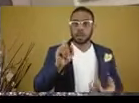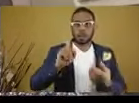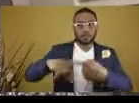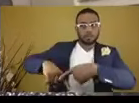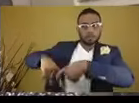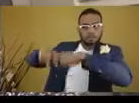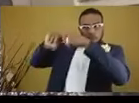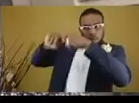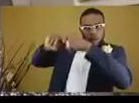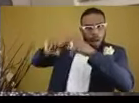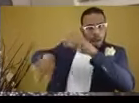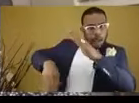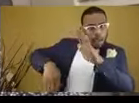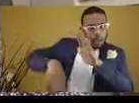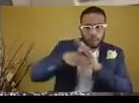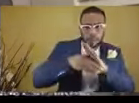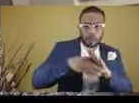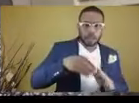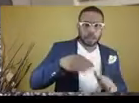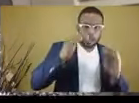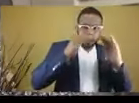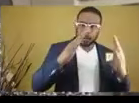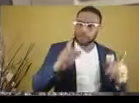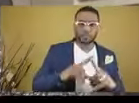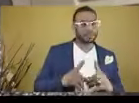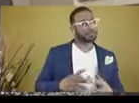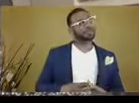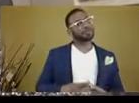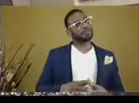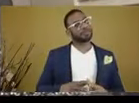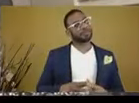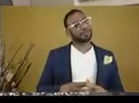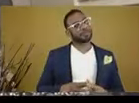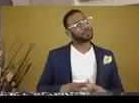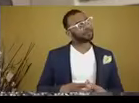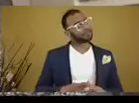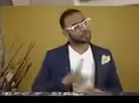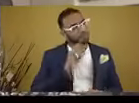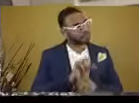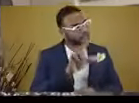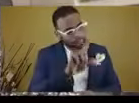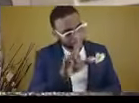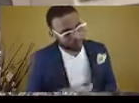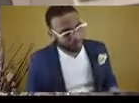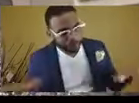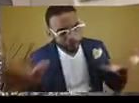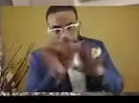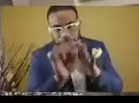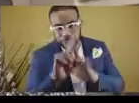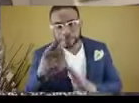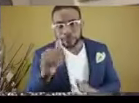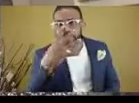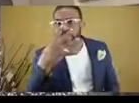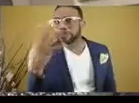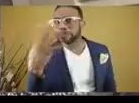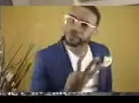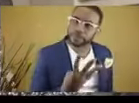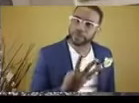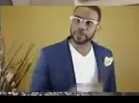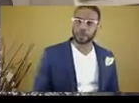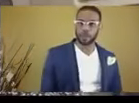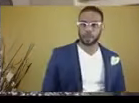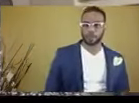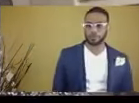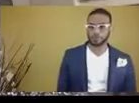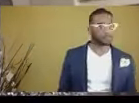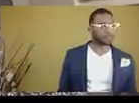on evictions, but there are landlords all across the state of Georgia who ignore that. And